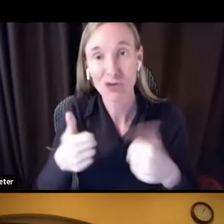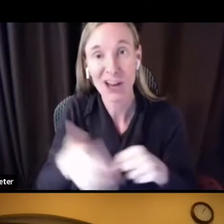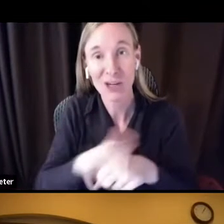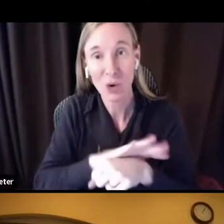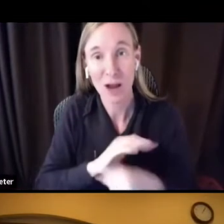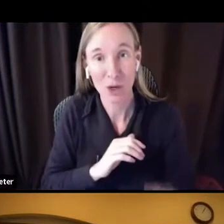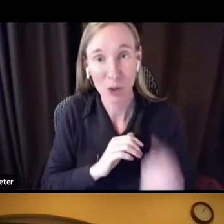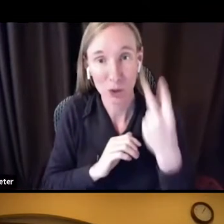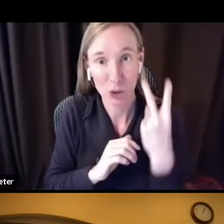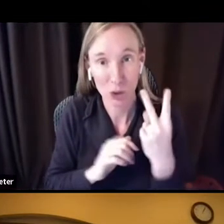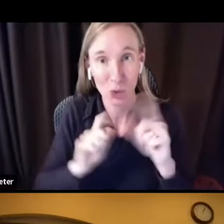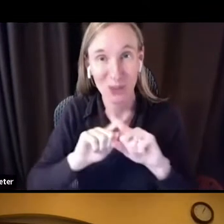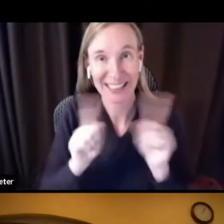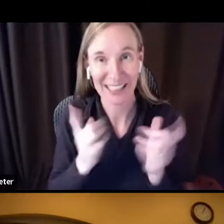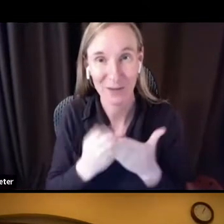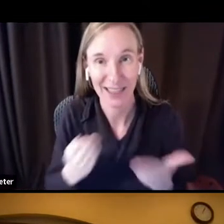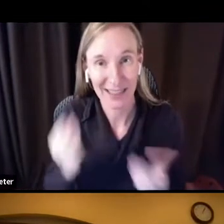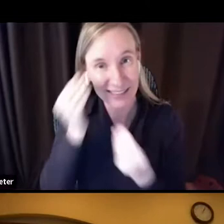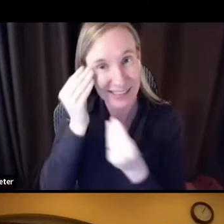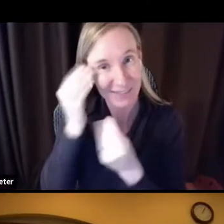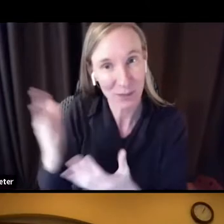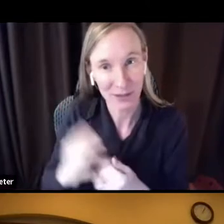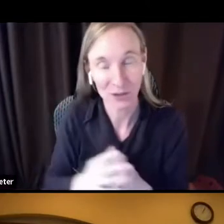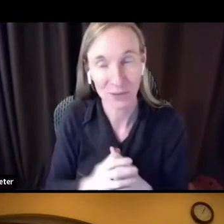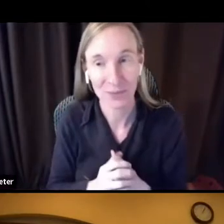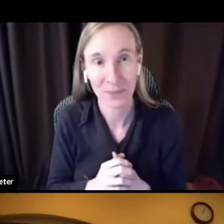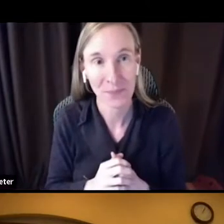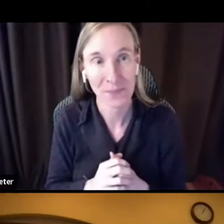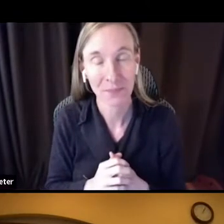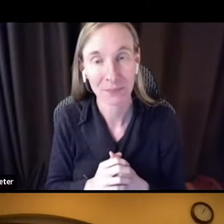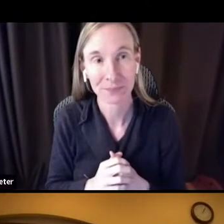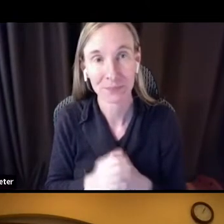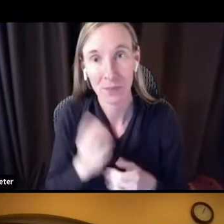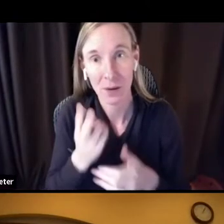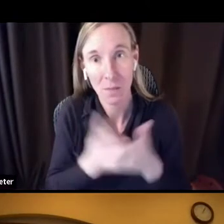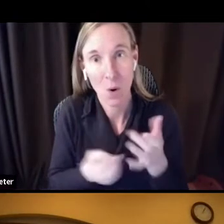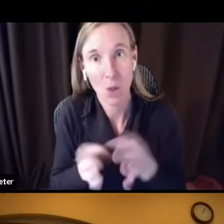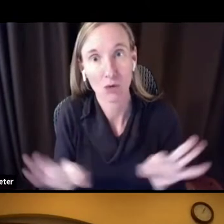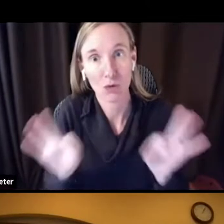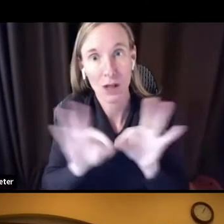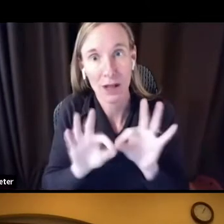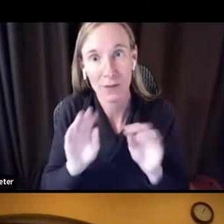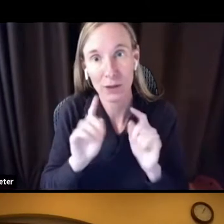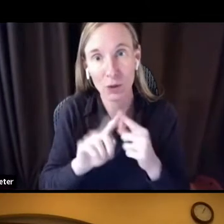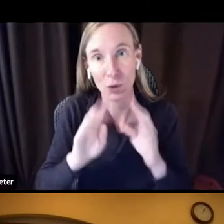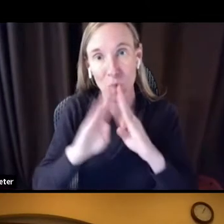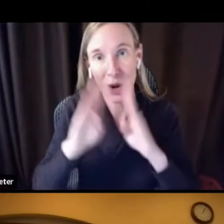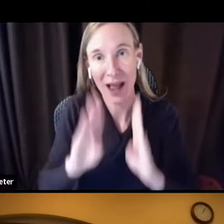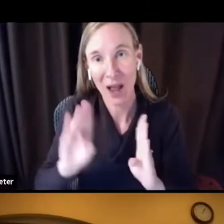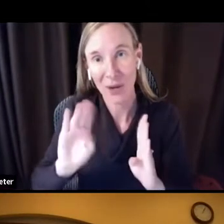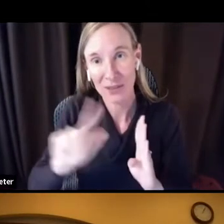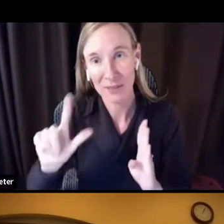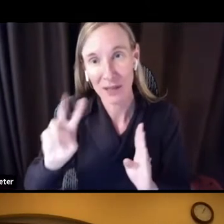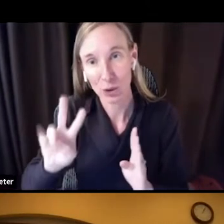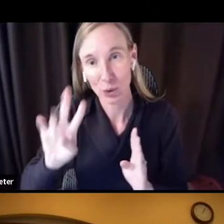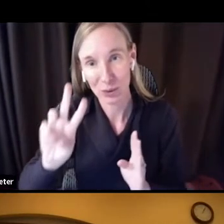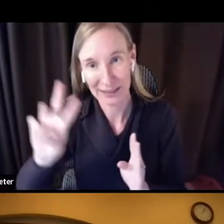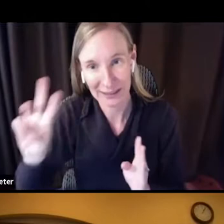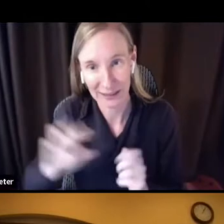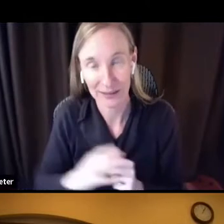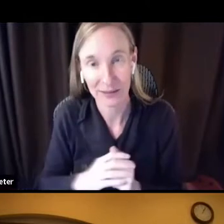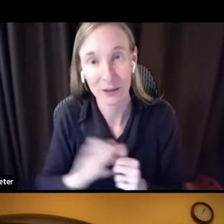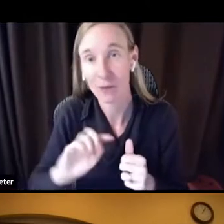different pieces of information, both of which are relevant to House Bill 266. One